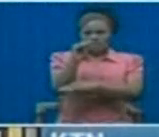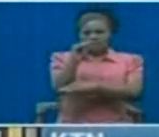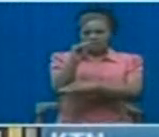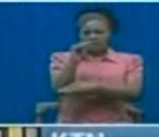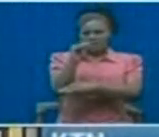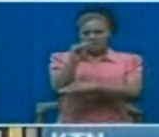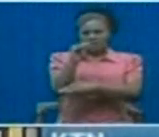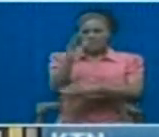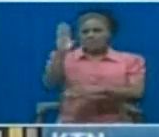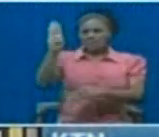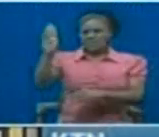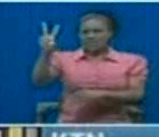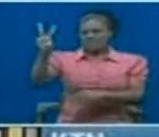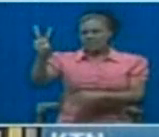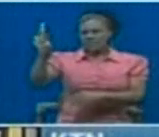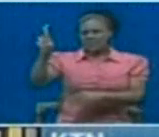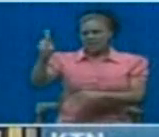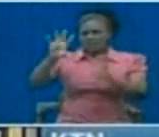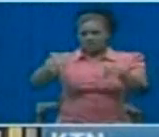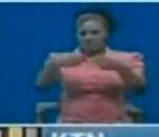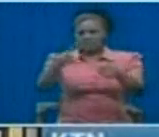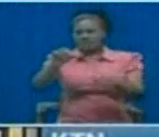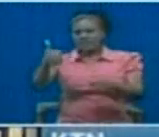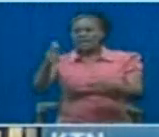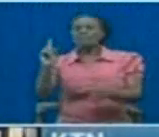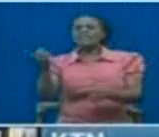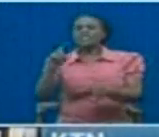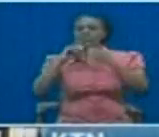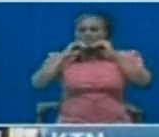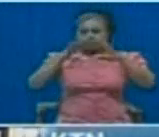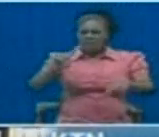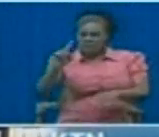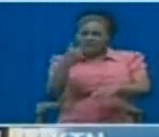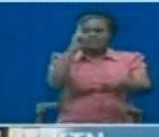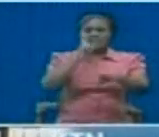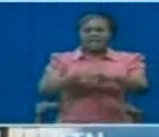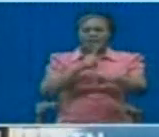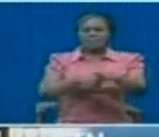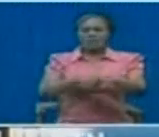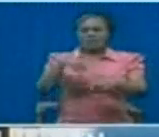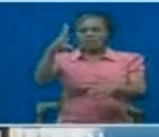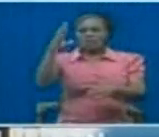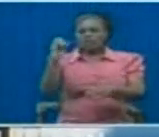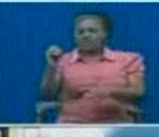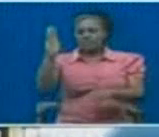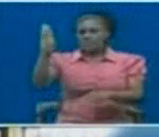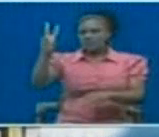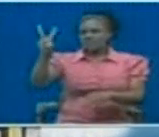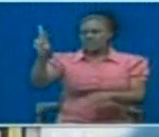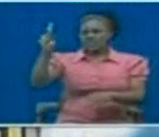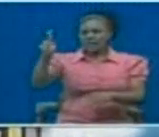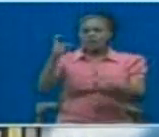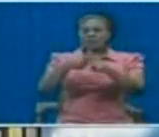the requested BVR kits issued to the Ministry of Devolution. This is the first tranche of 40 BVR kits from our